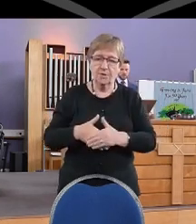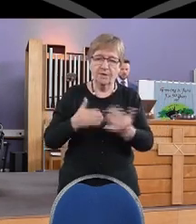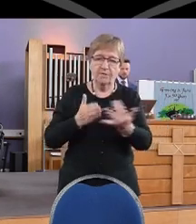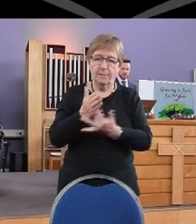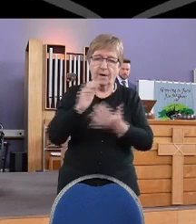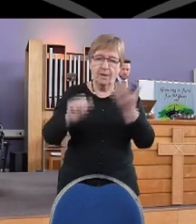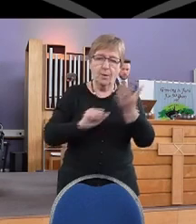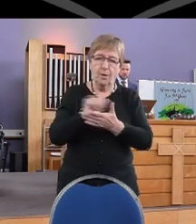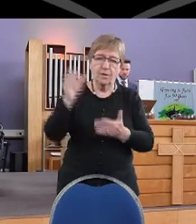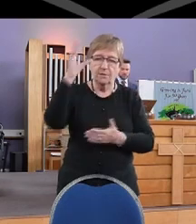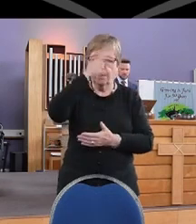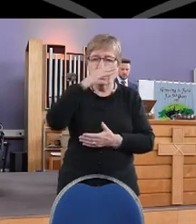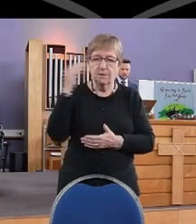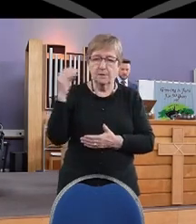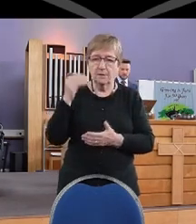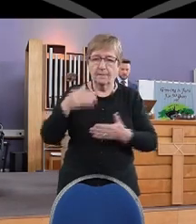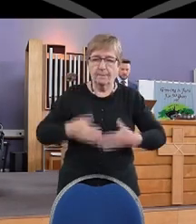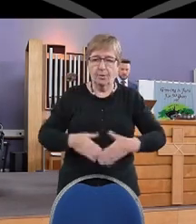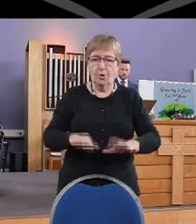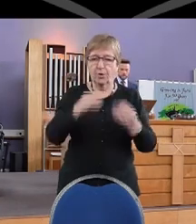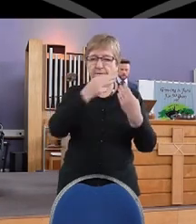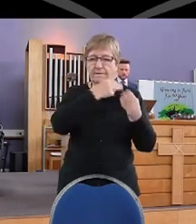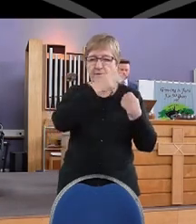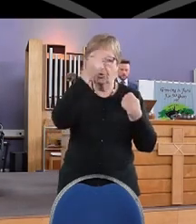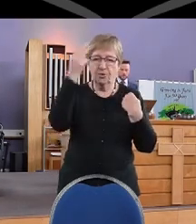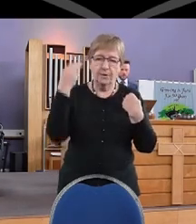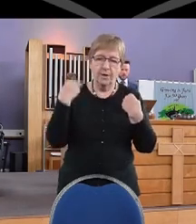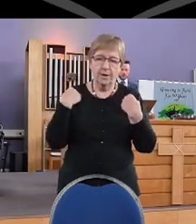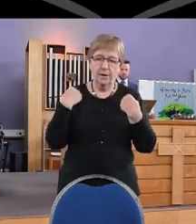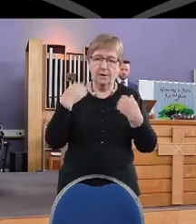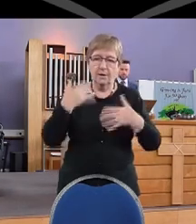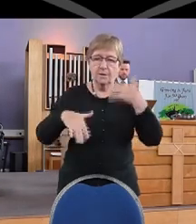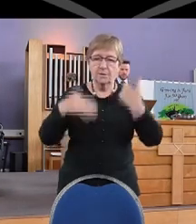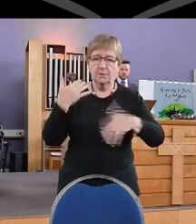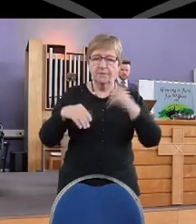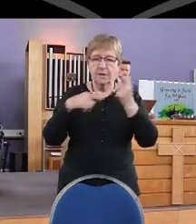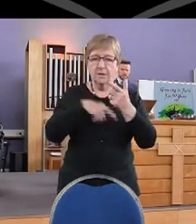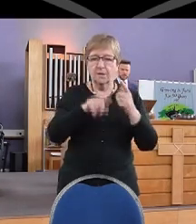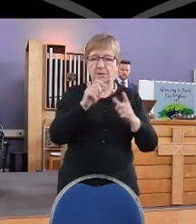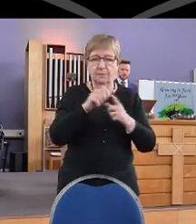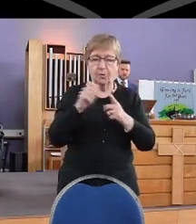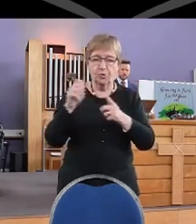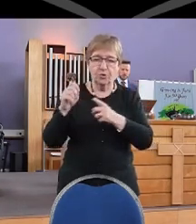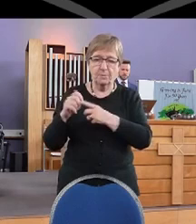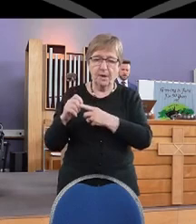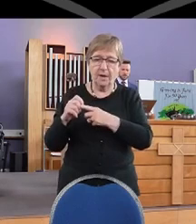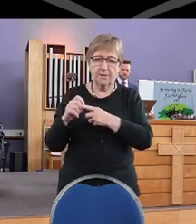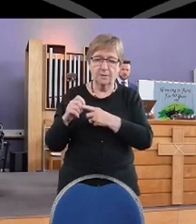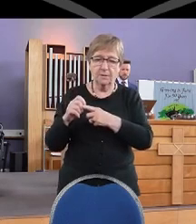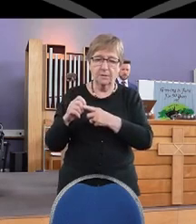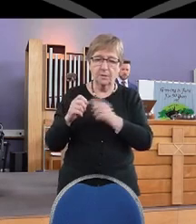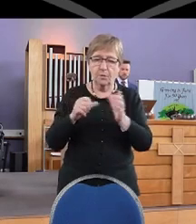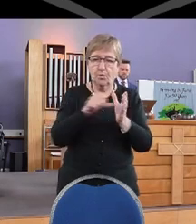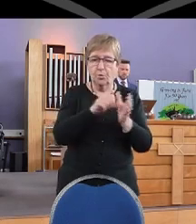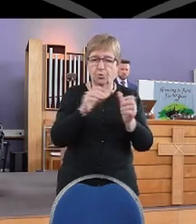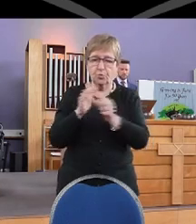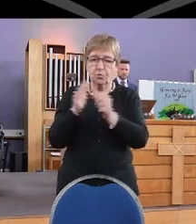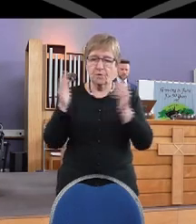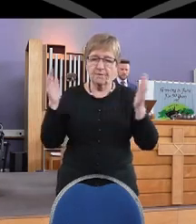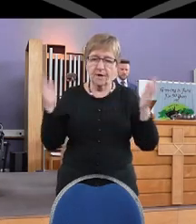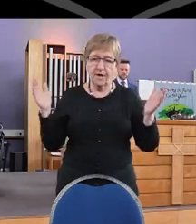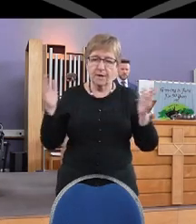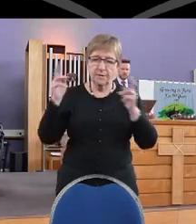was conceived by the Holy Spirit, born of the Virgin Mary, suffered under Pontius Pilate,